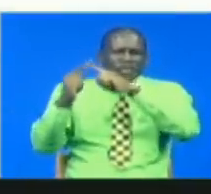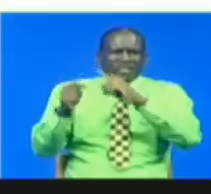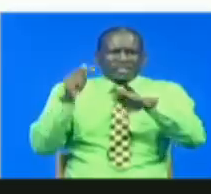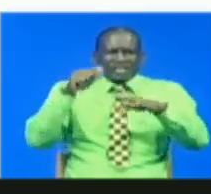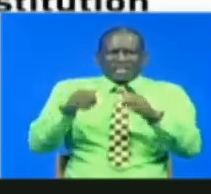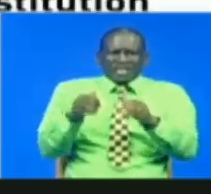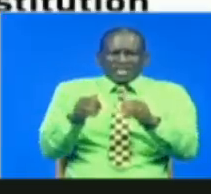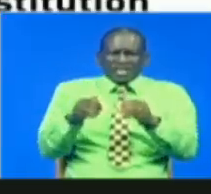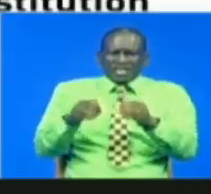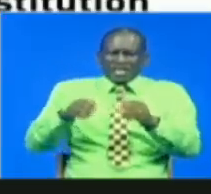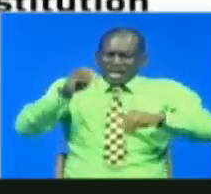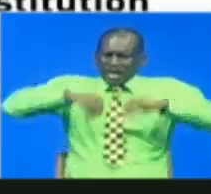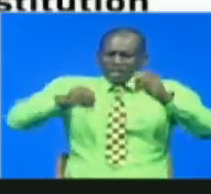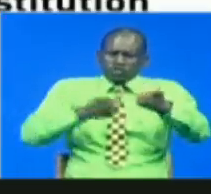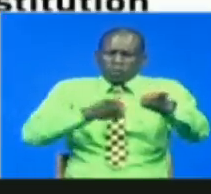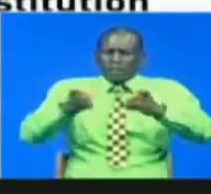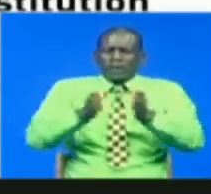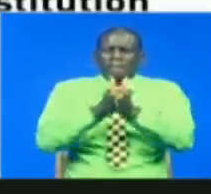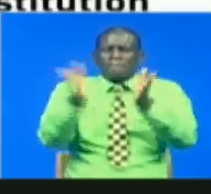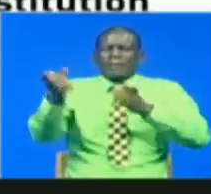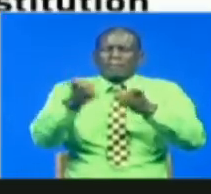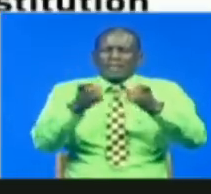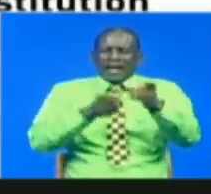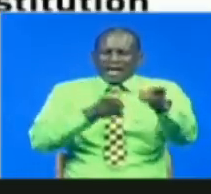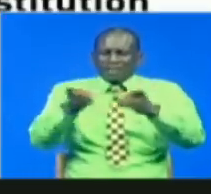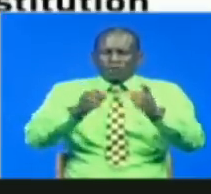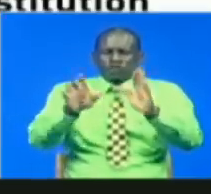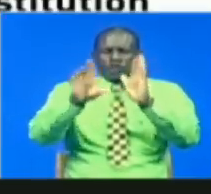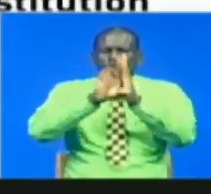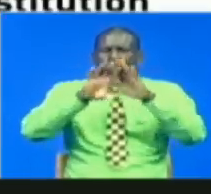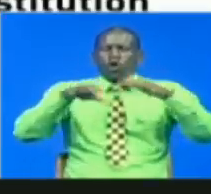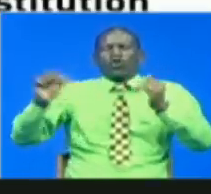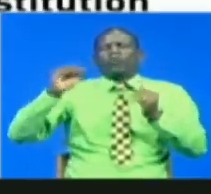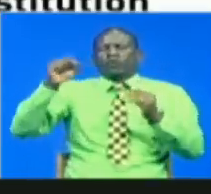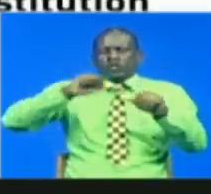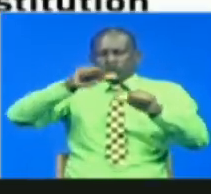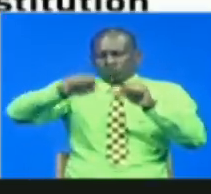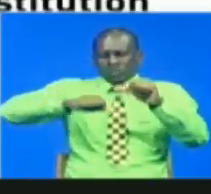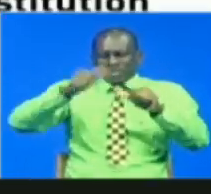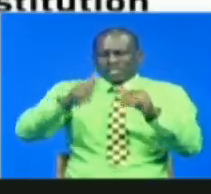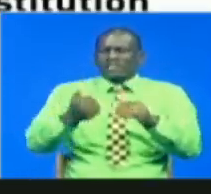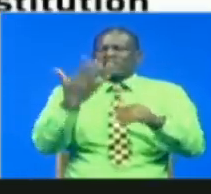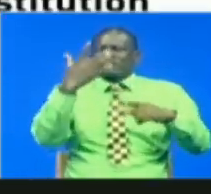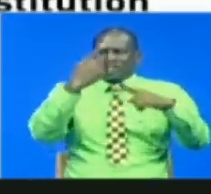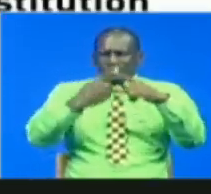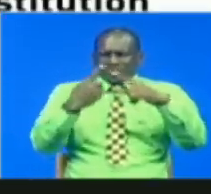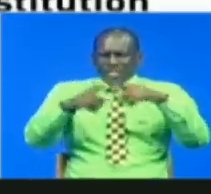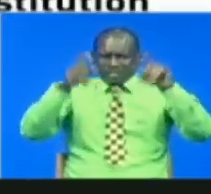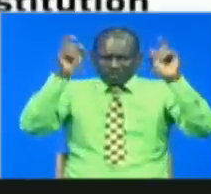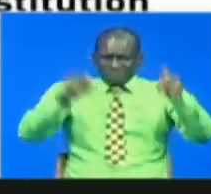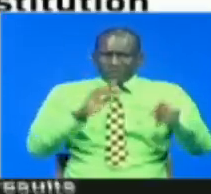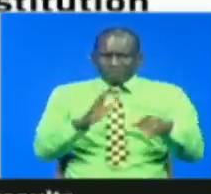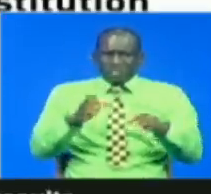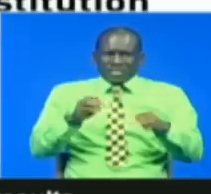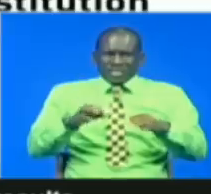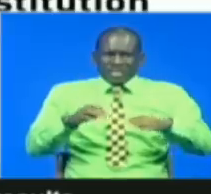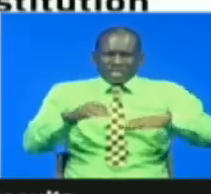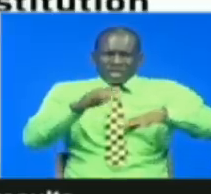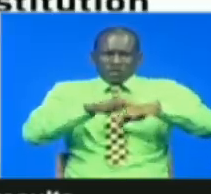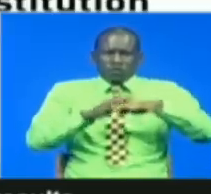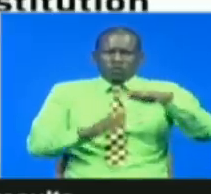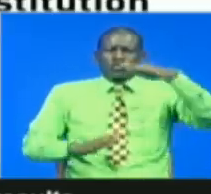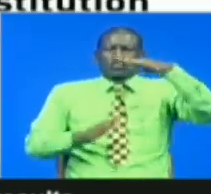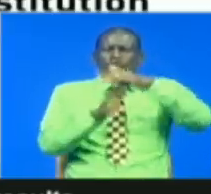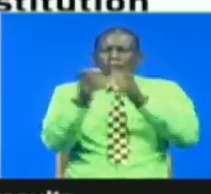electoral management, public administration law, and political science, 5 years of which must be at a comparable senior